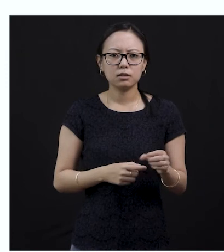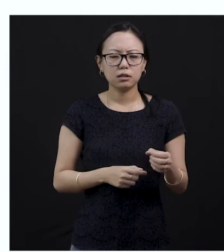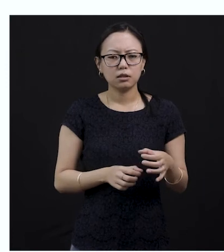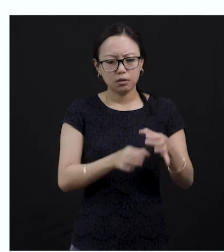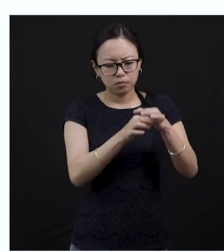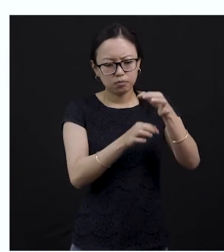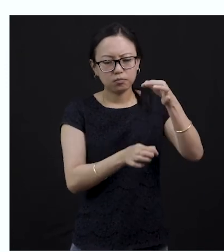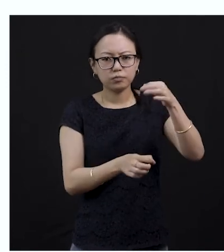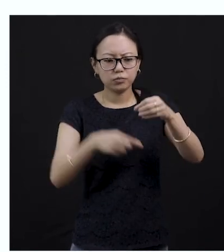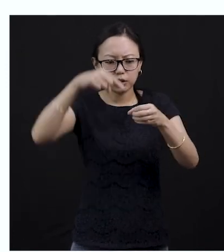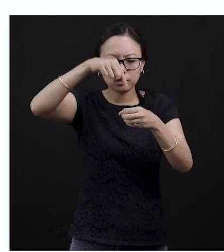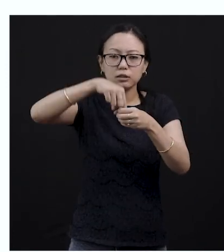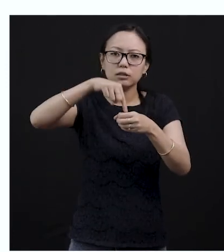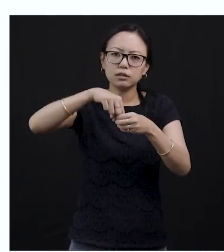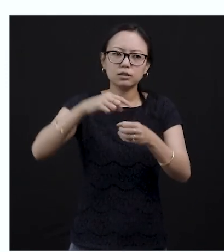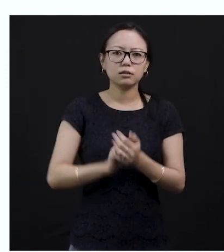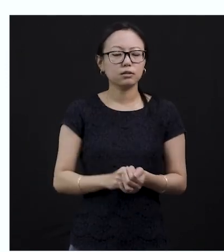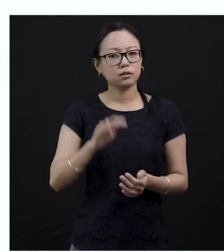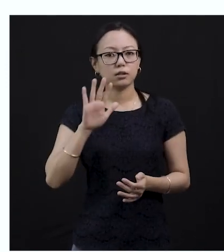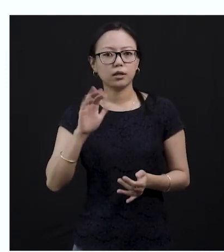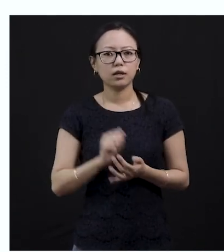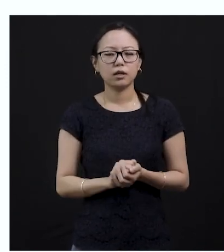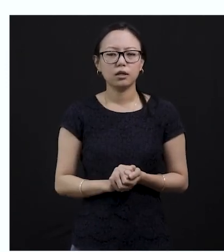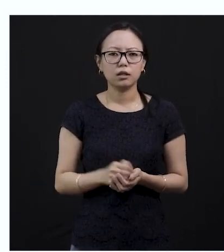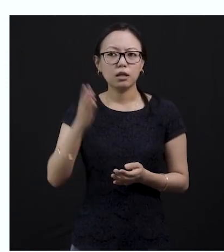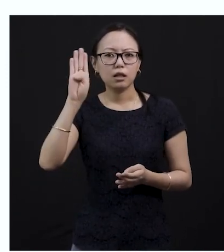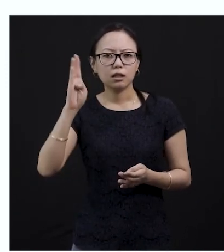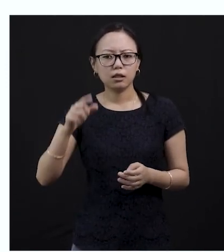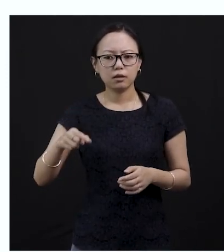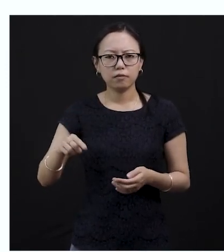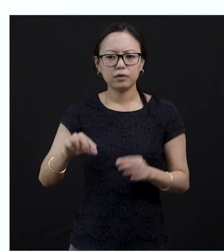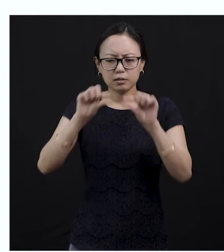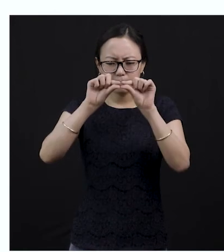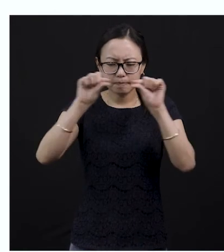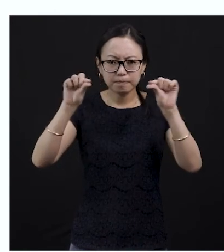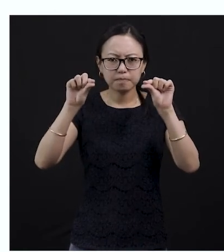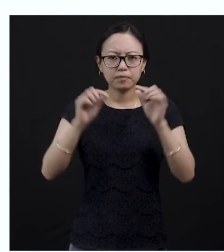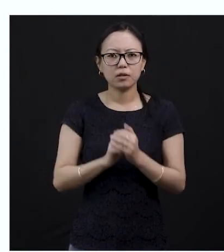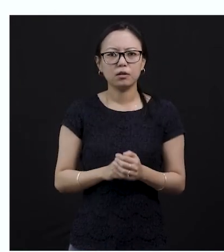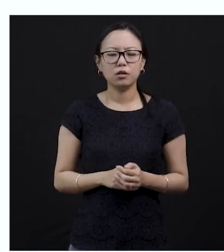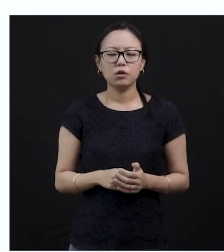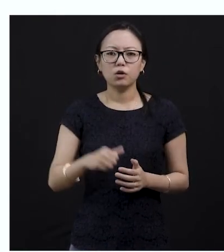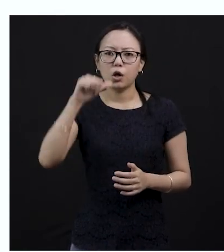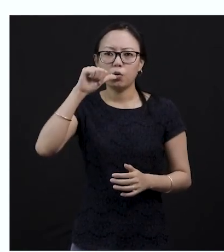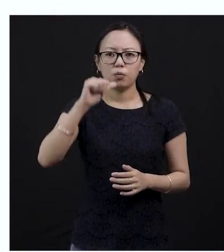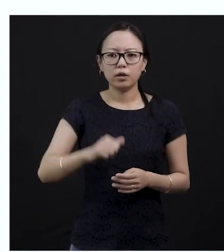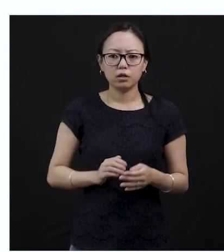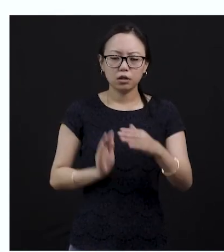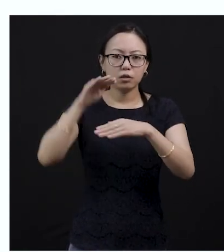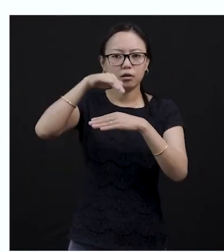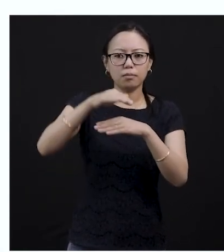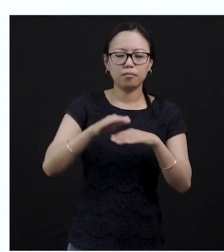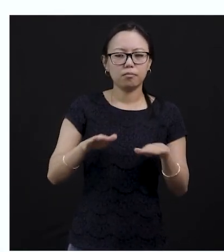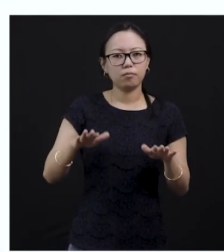are flat so that they can float in water. Okay, and in aquatic plants, in most aquatic